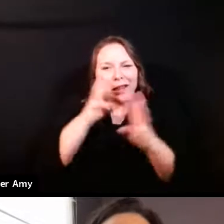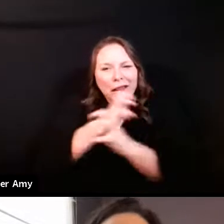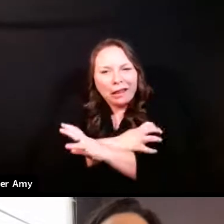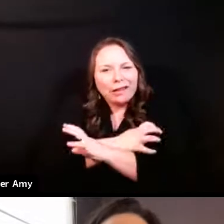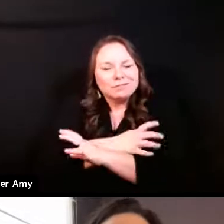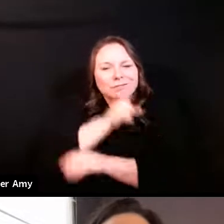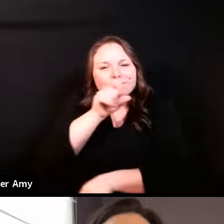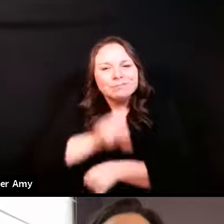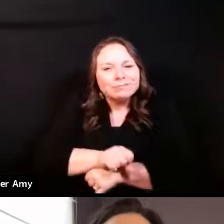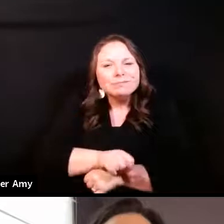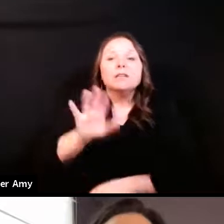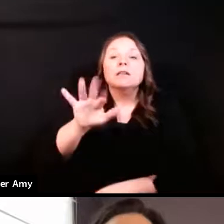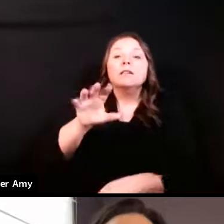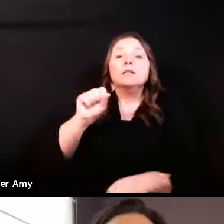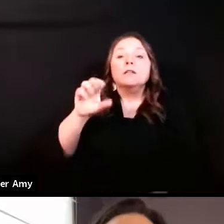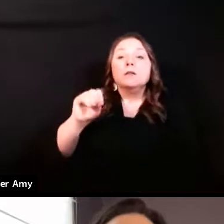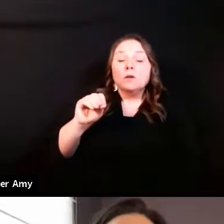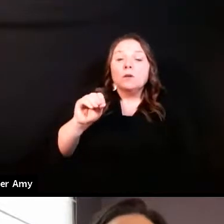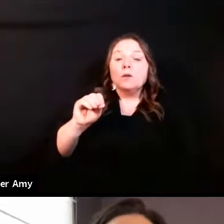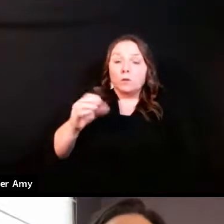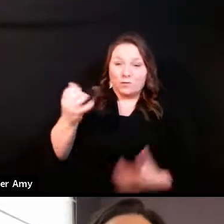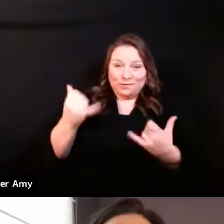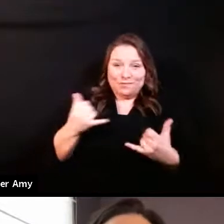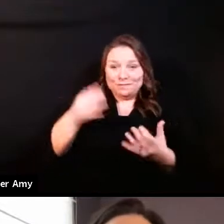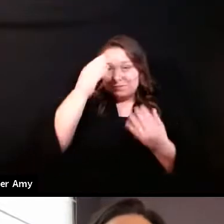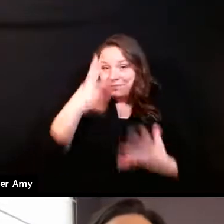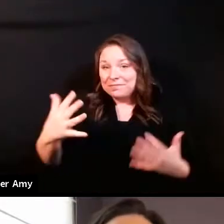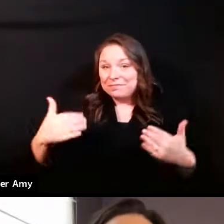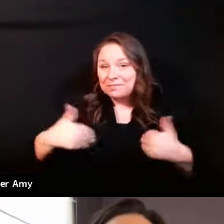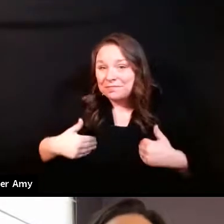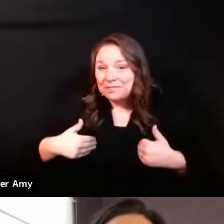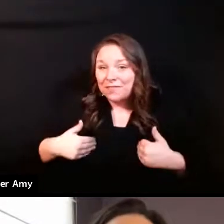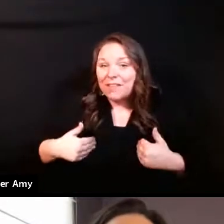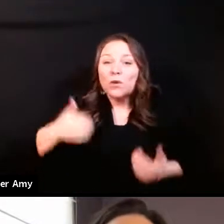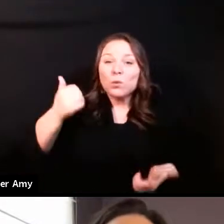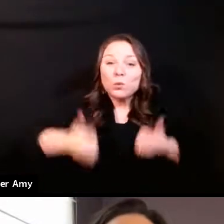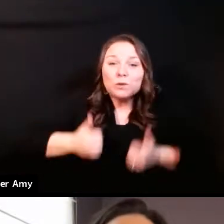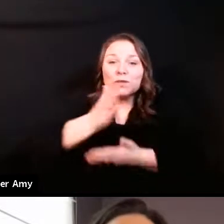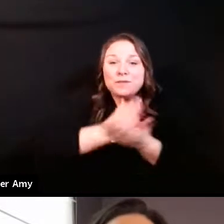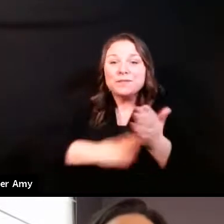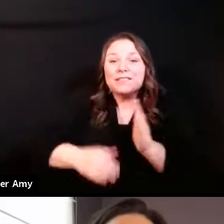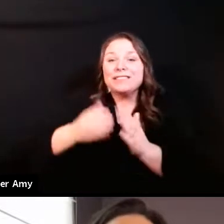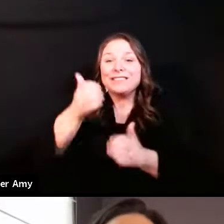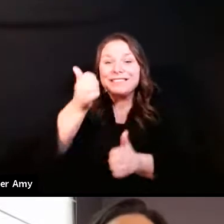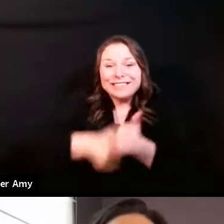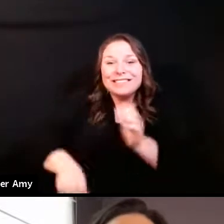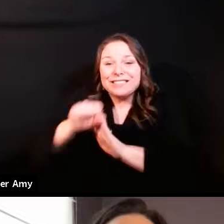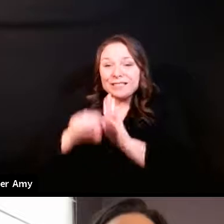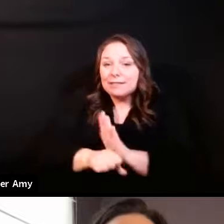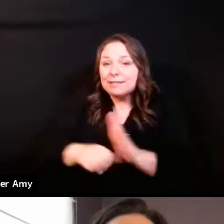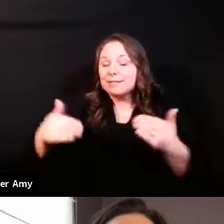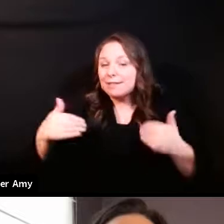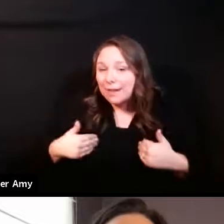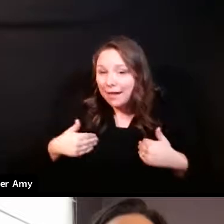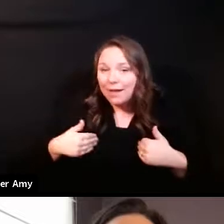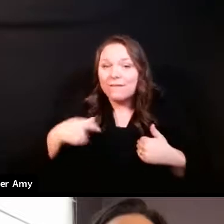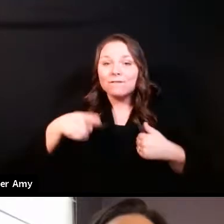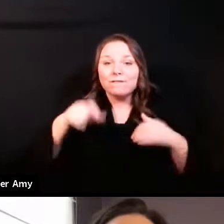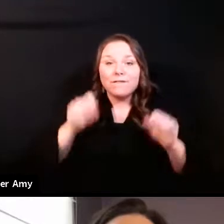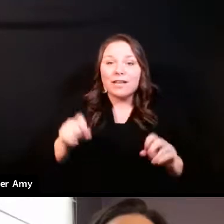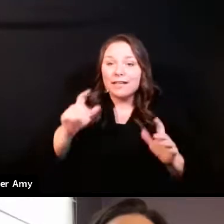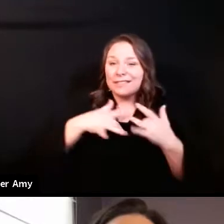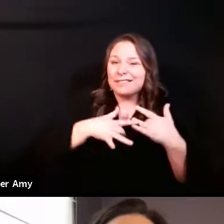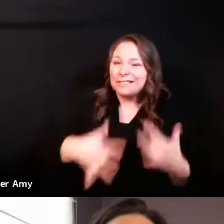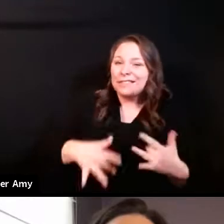sometimes. So current information on which phase each state is in can typically be found